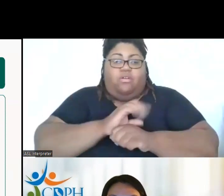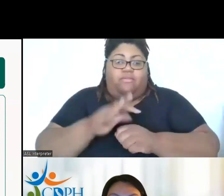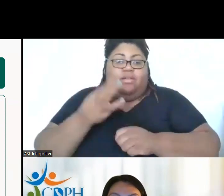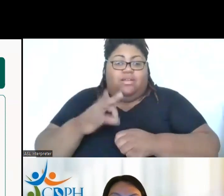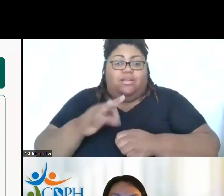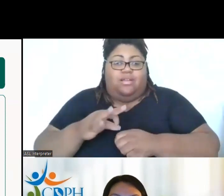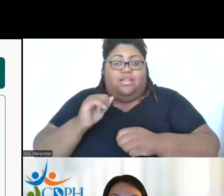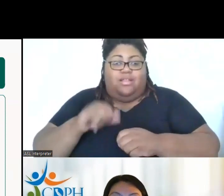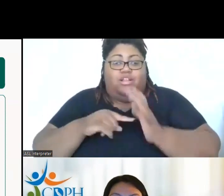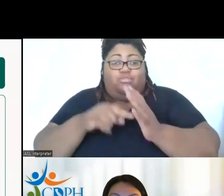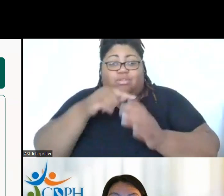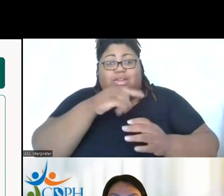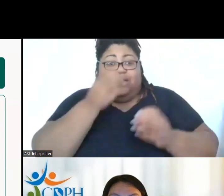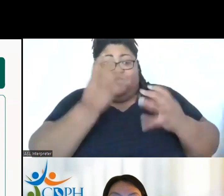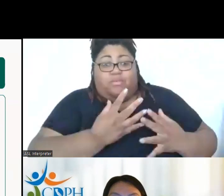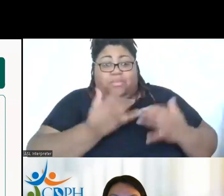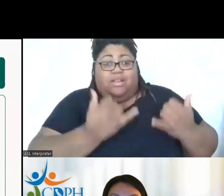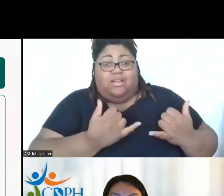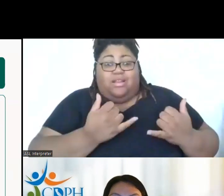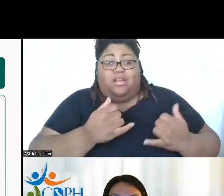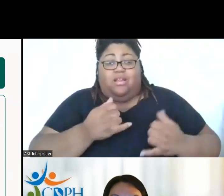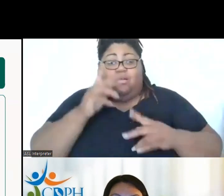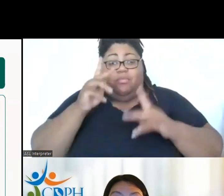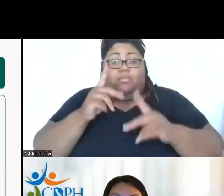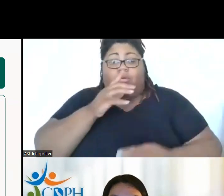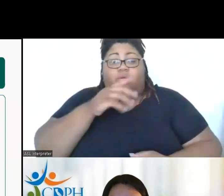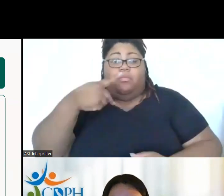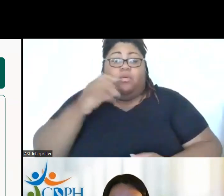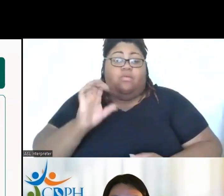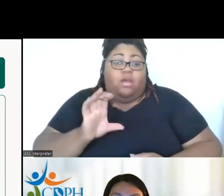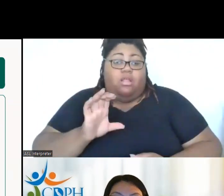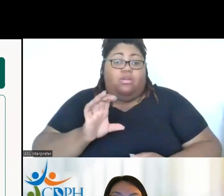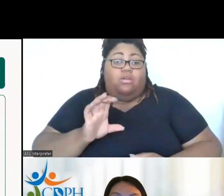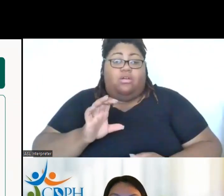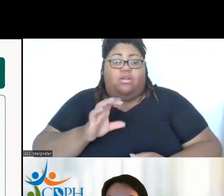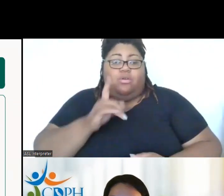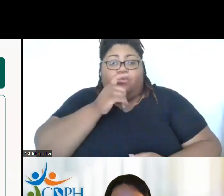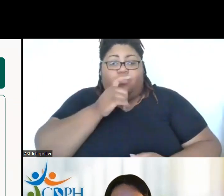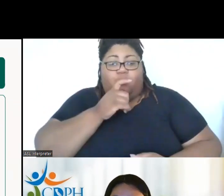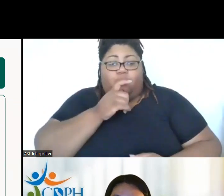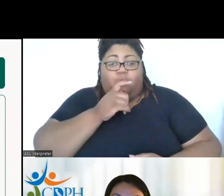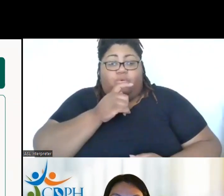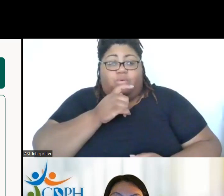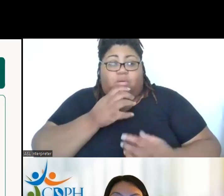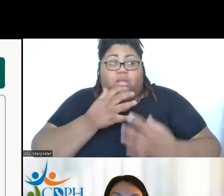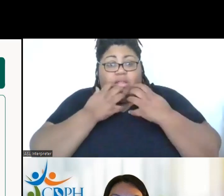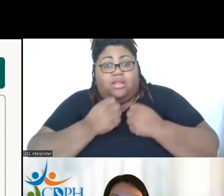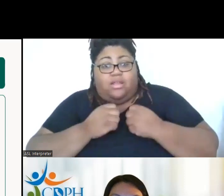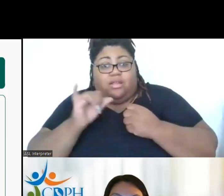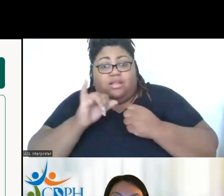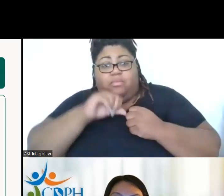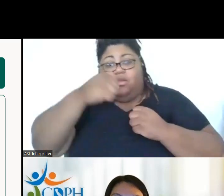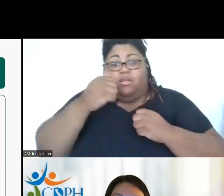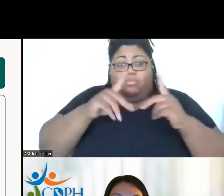in the data that communities of color, despite presenting to care, just as other racial groups might present